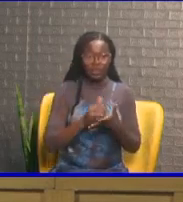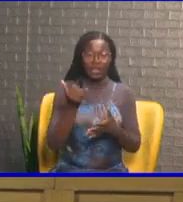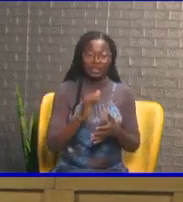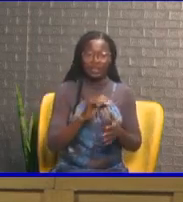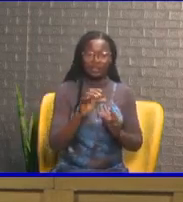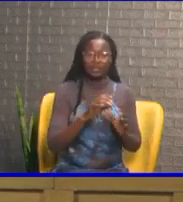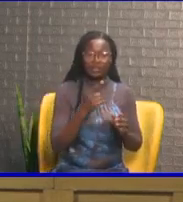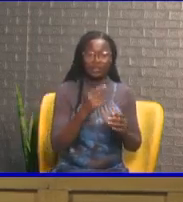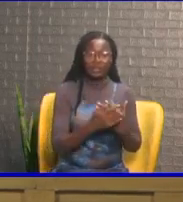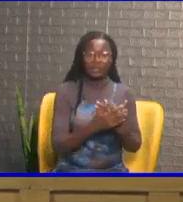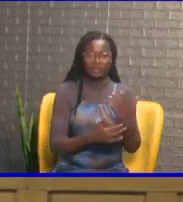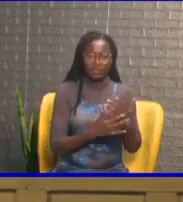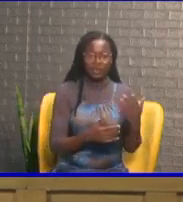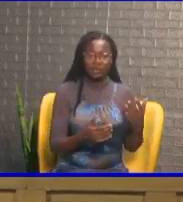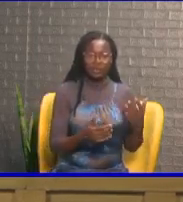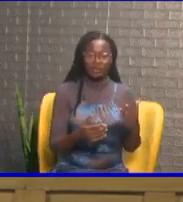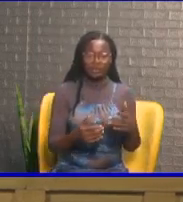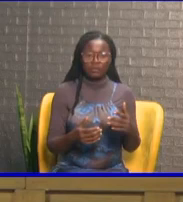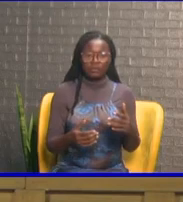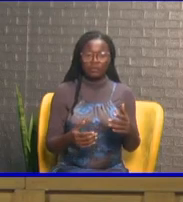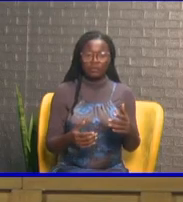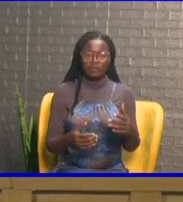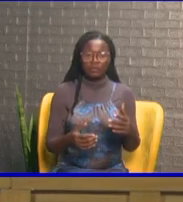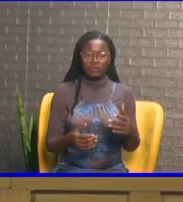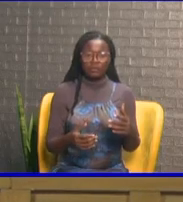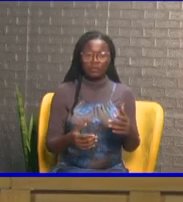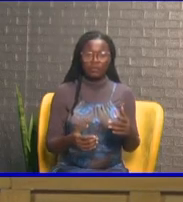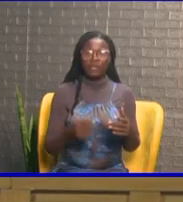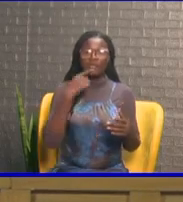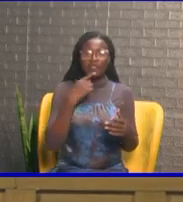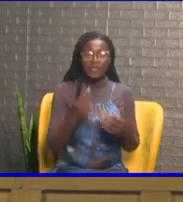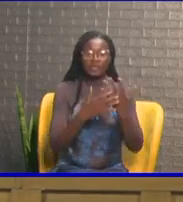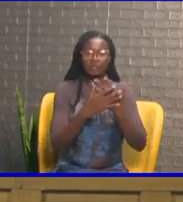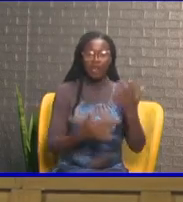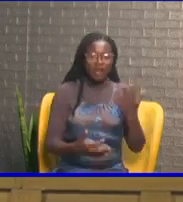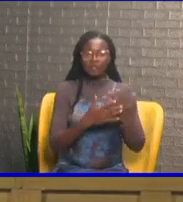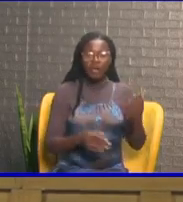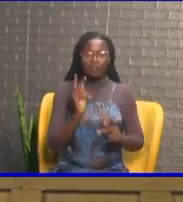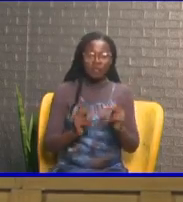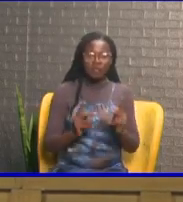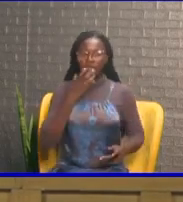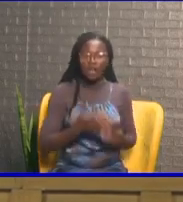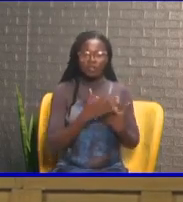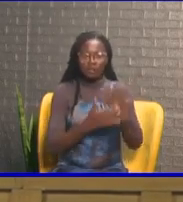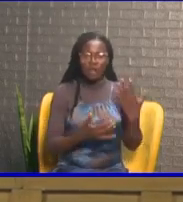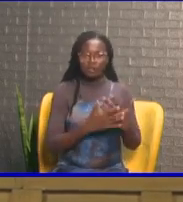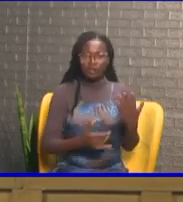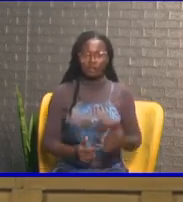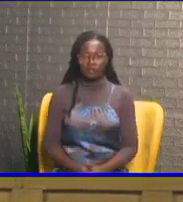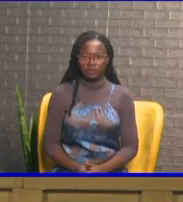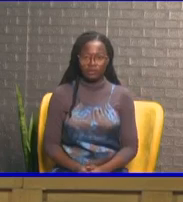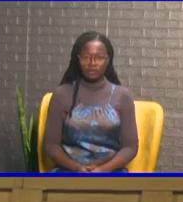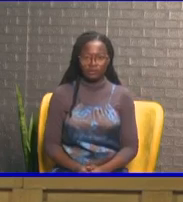know? Get Christians together. Say the blood. People will say, the blood, the blood. Get word into it.